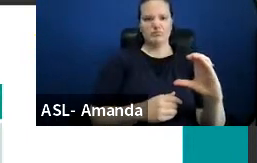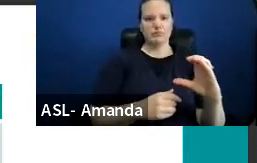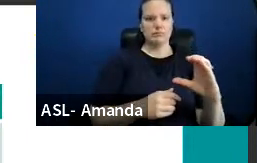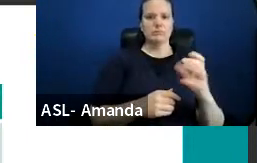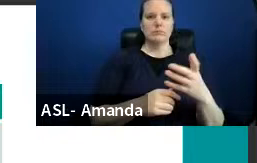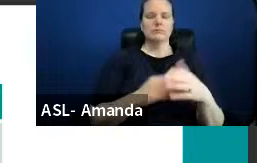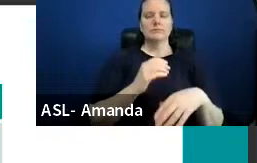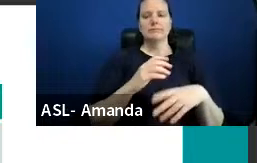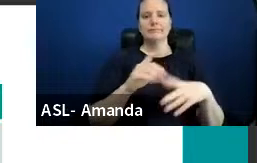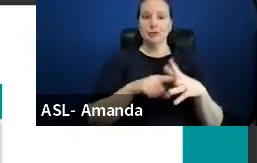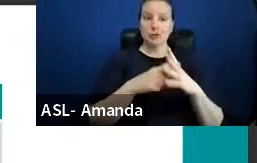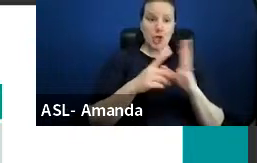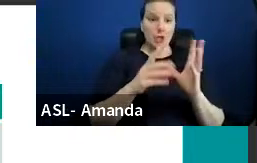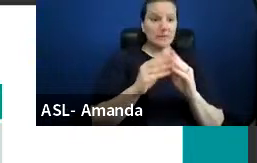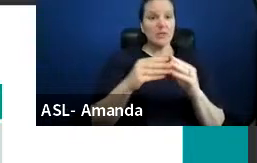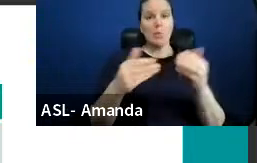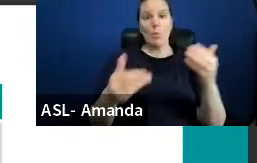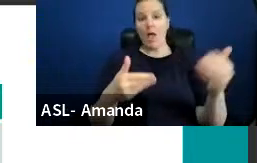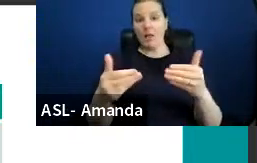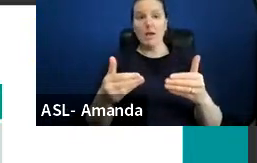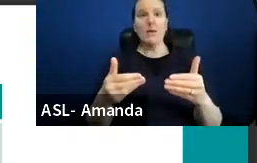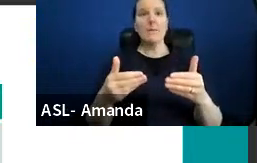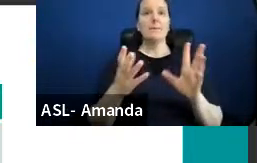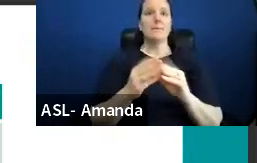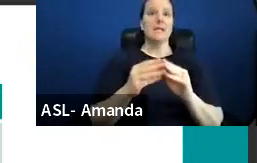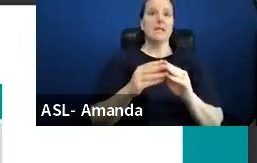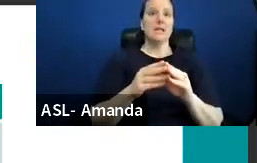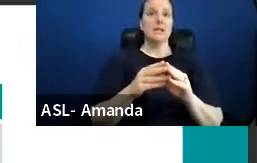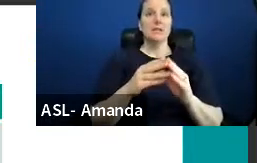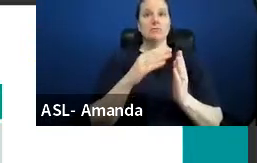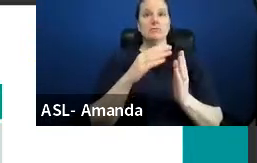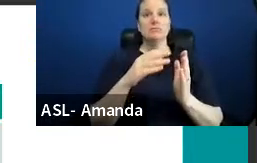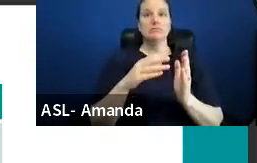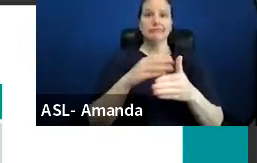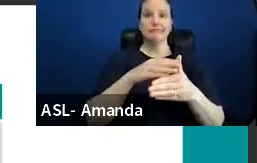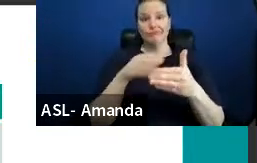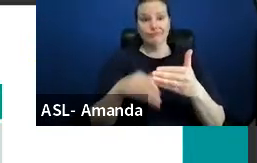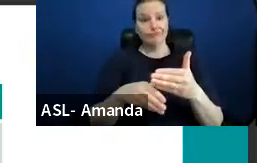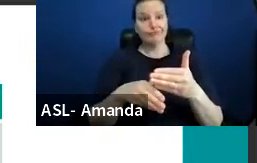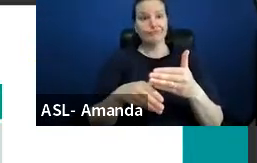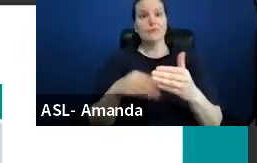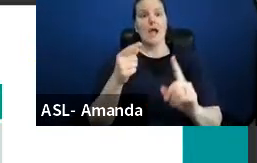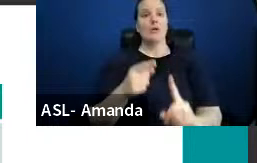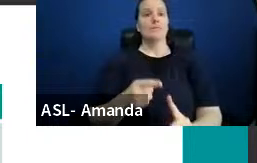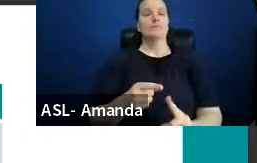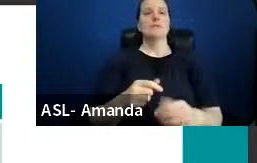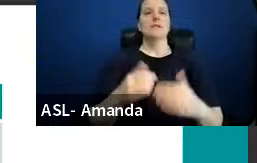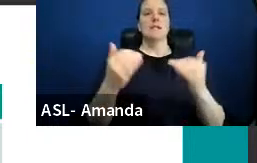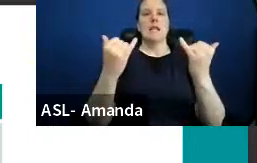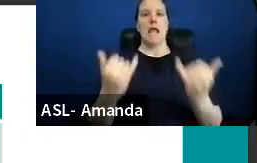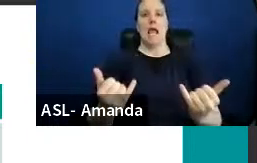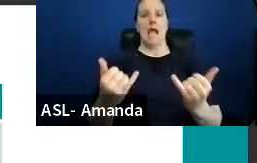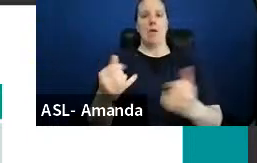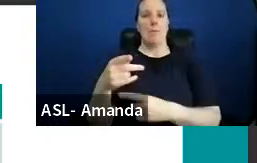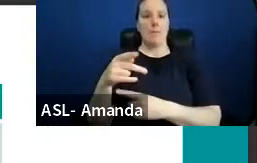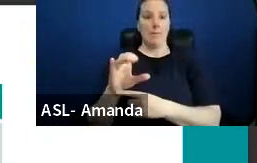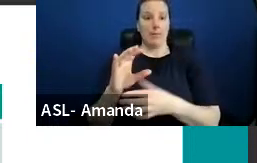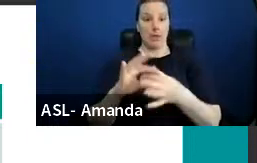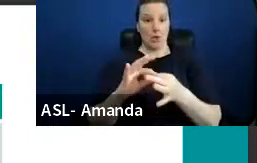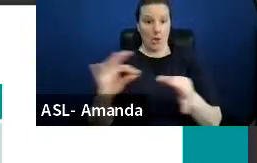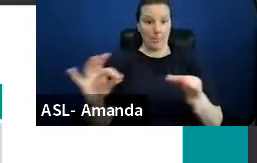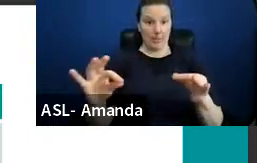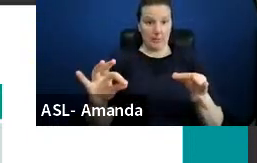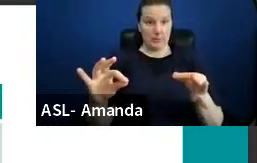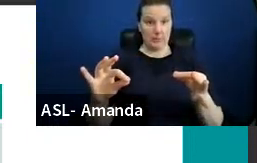call to order, our welcome and introductions, our meeting overview and outcomes. We are now going to move into the public comment portion of